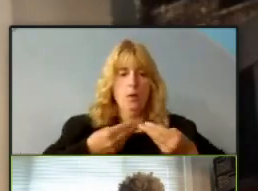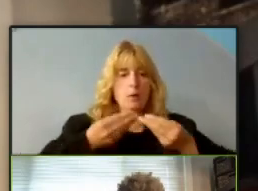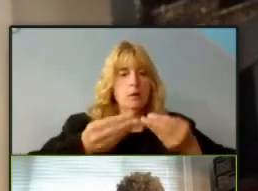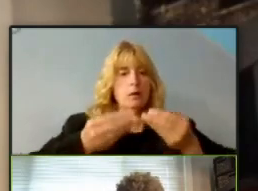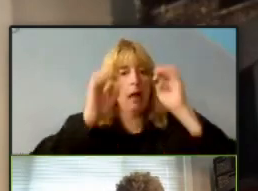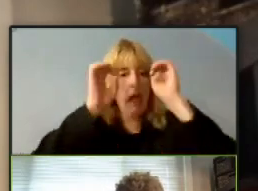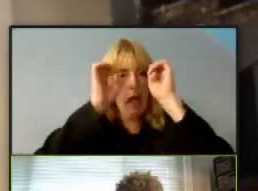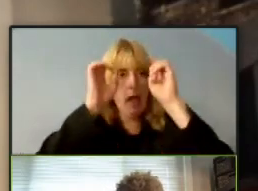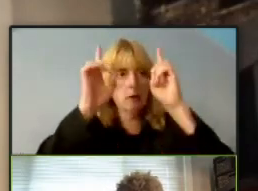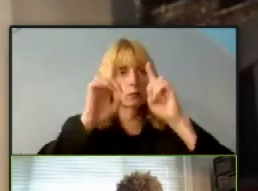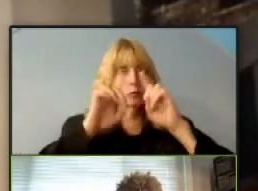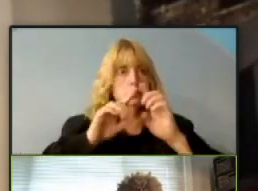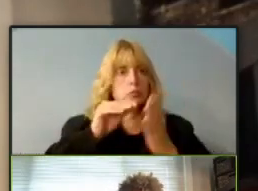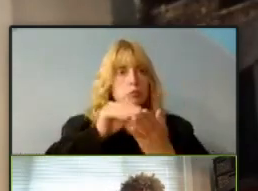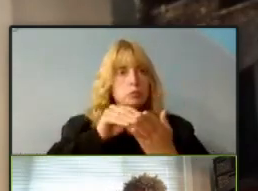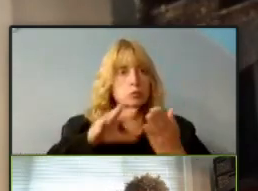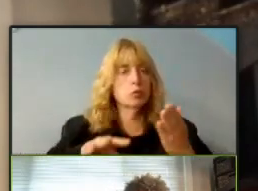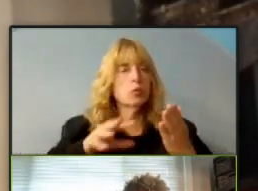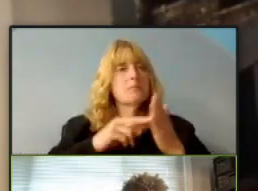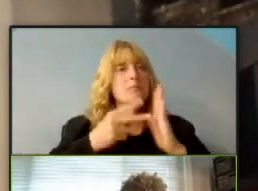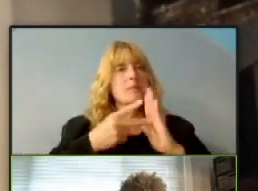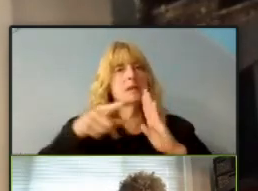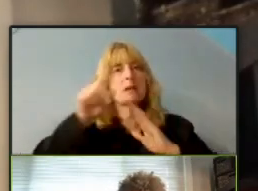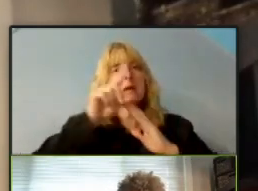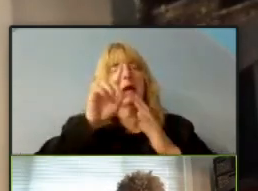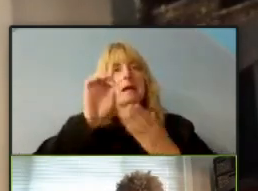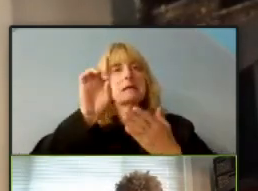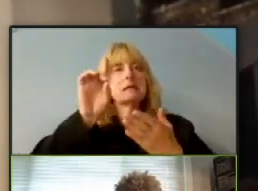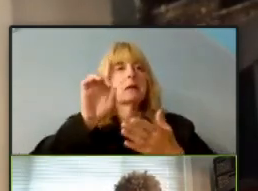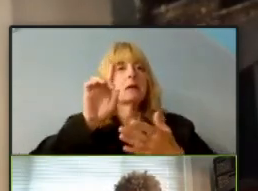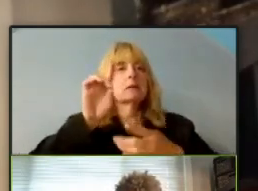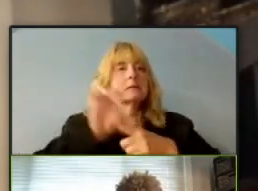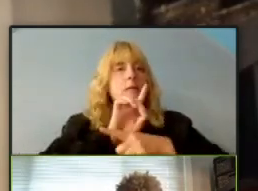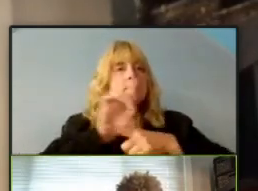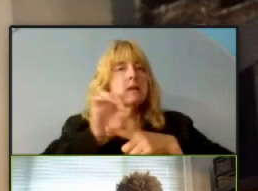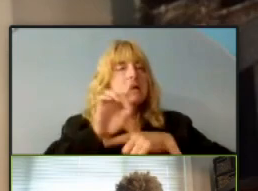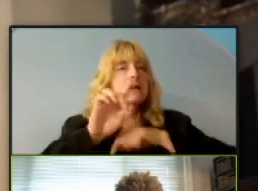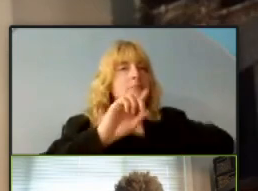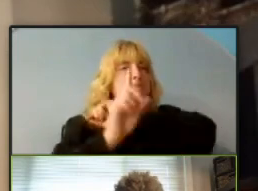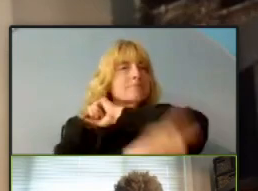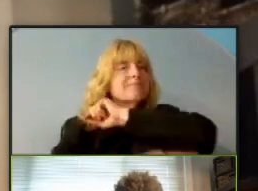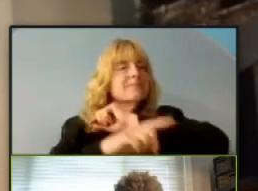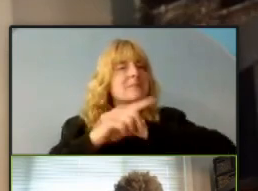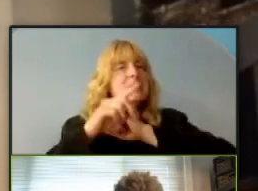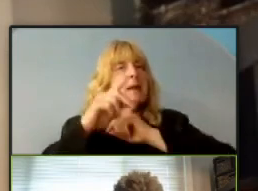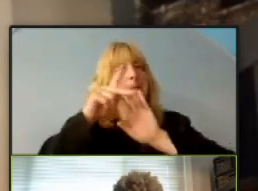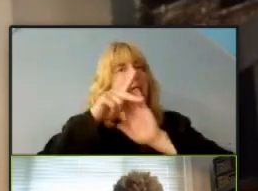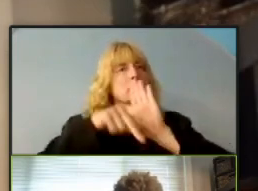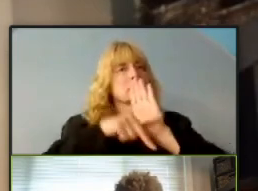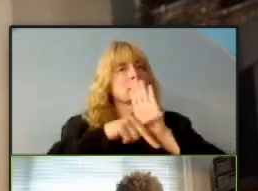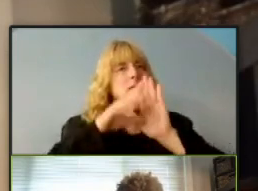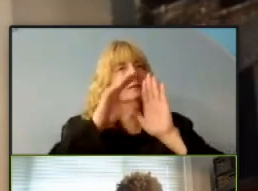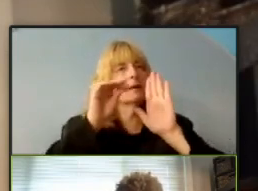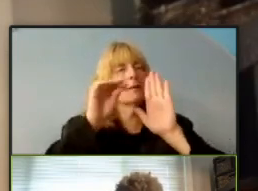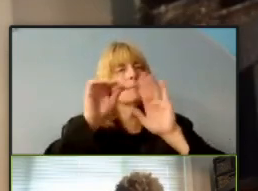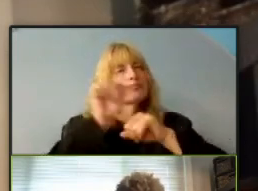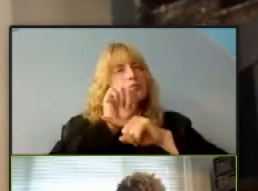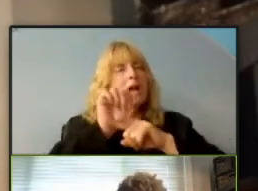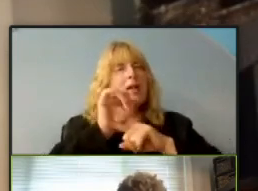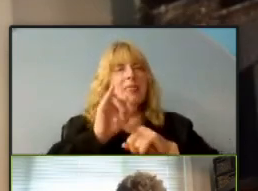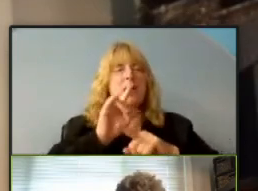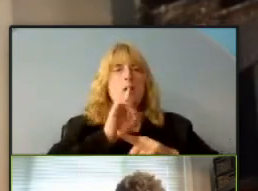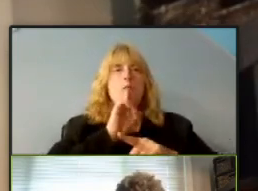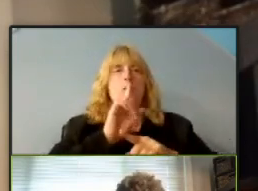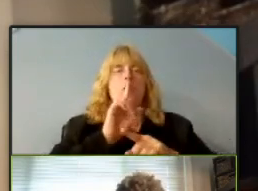back discipline policies and educational practices that really fly in the face of empowering and emboldening